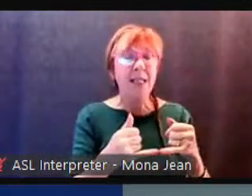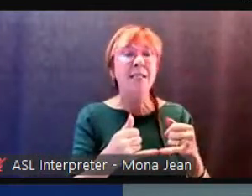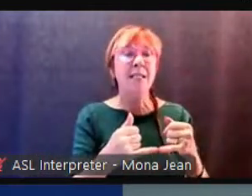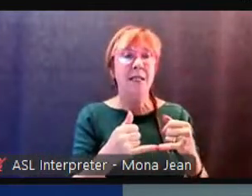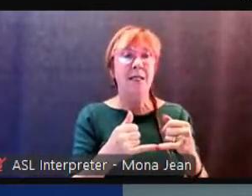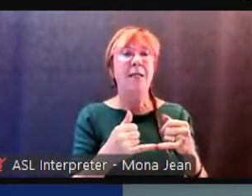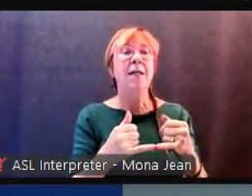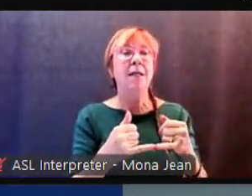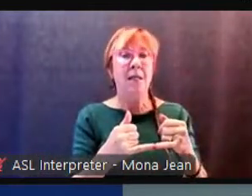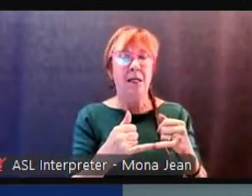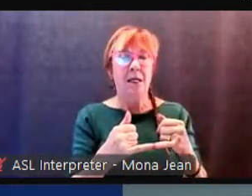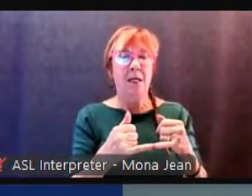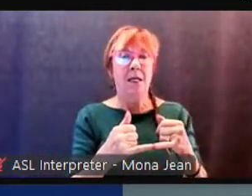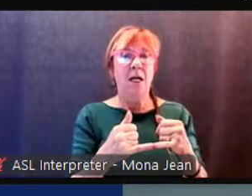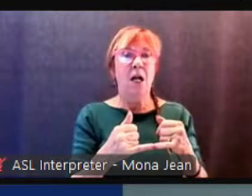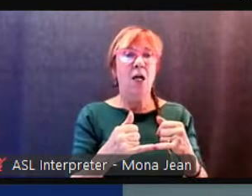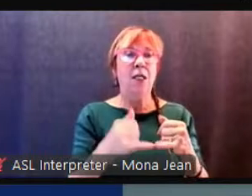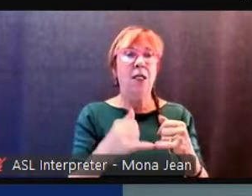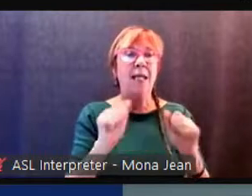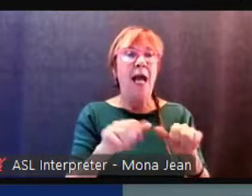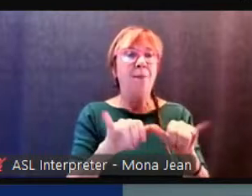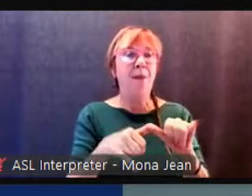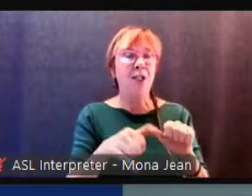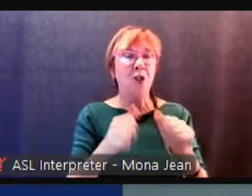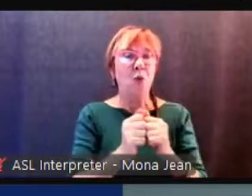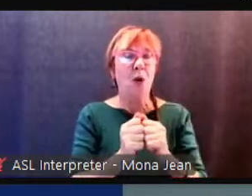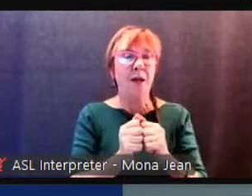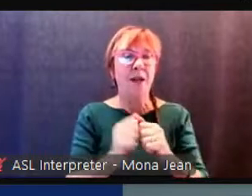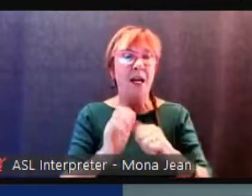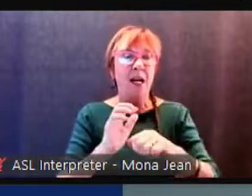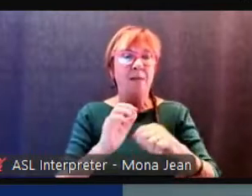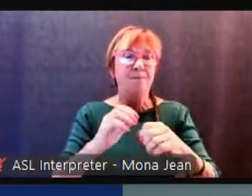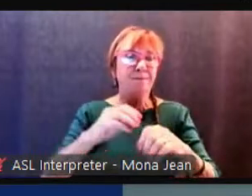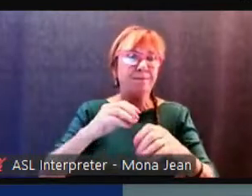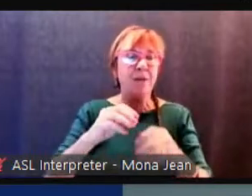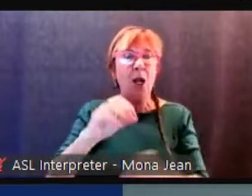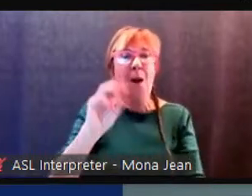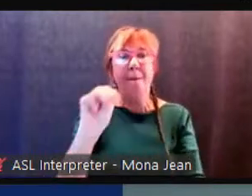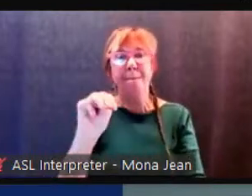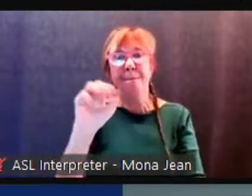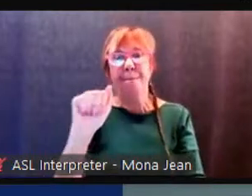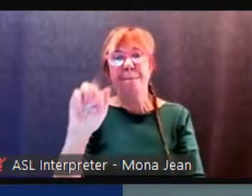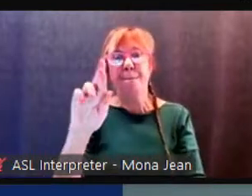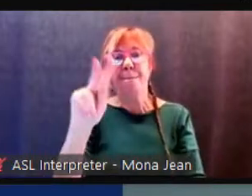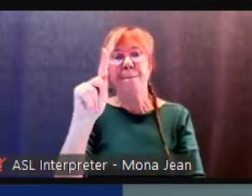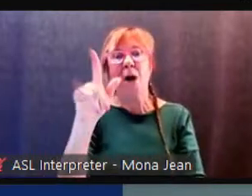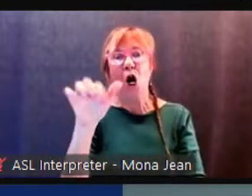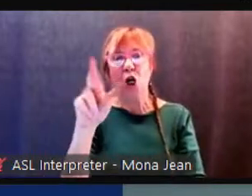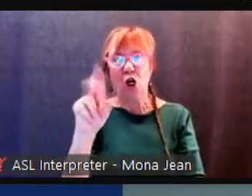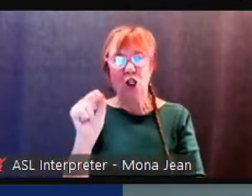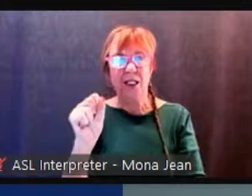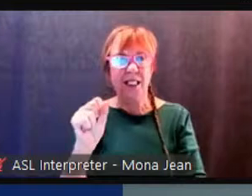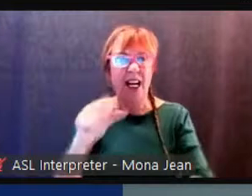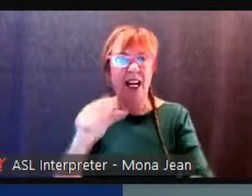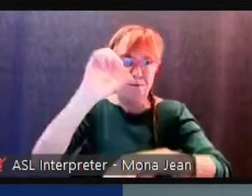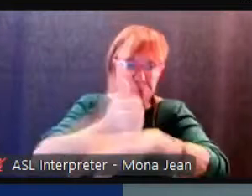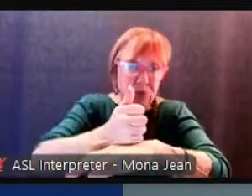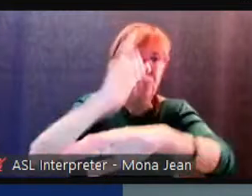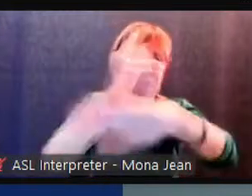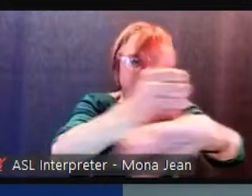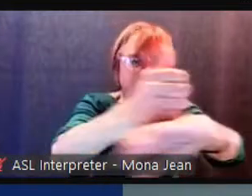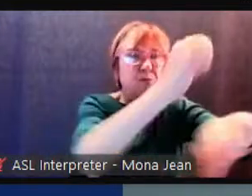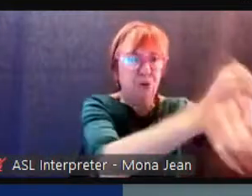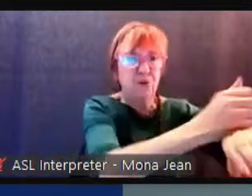markers embedded in the public right-of-way. So Public Works crews are currently verifying the existing centerline survey monuments in the